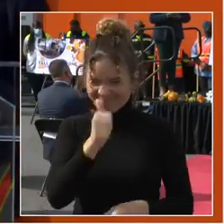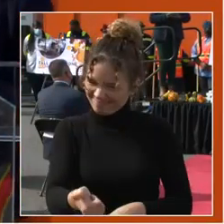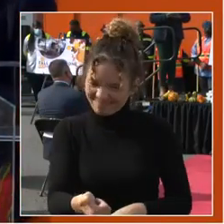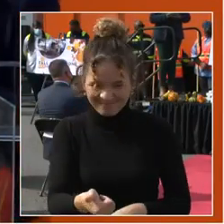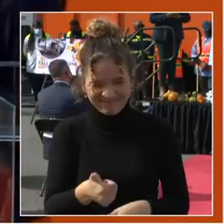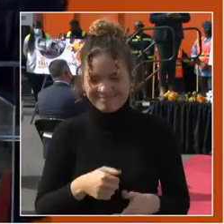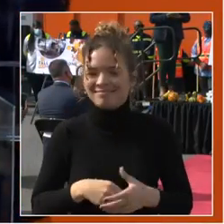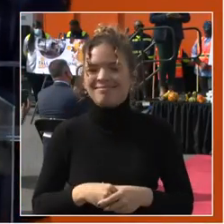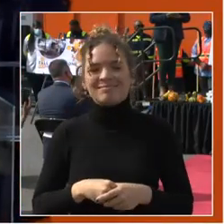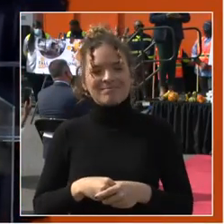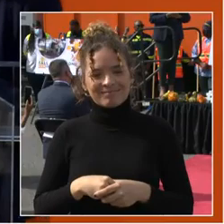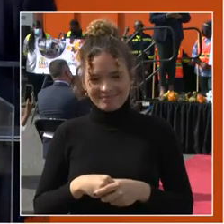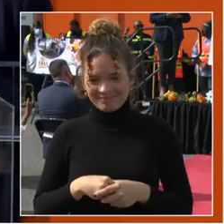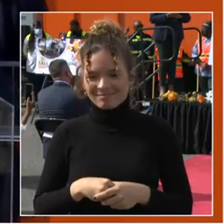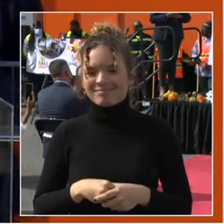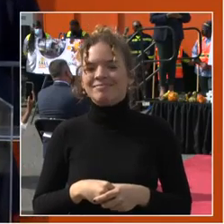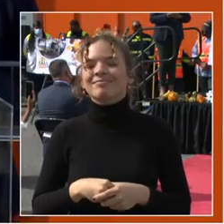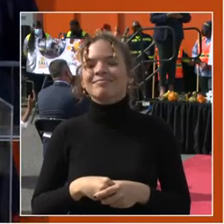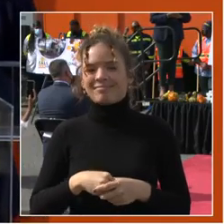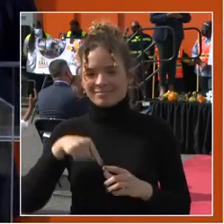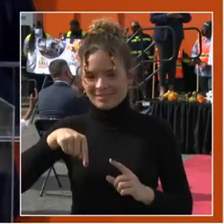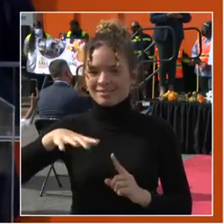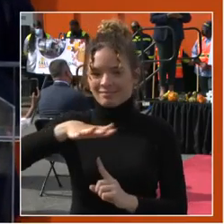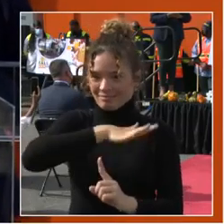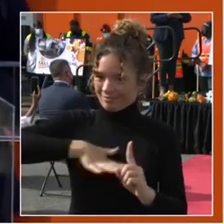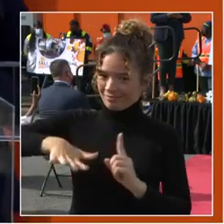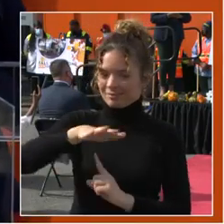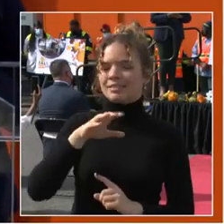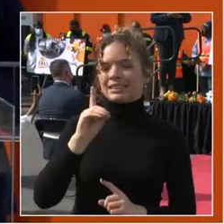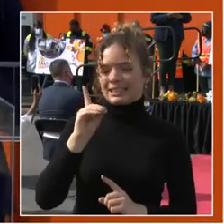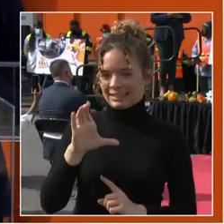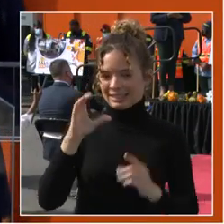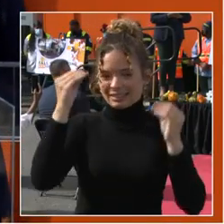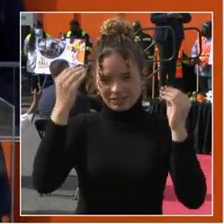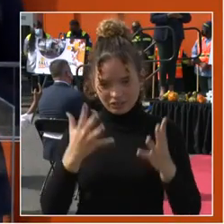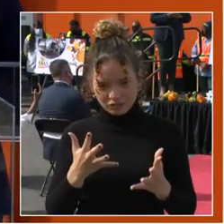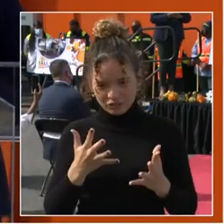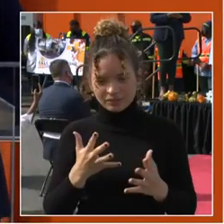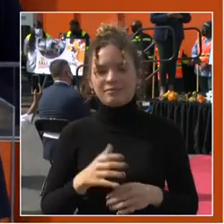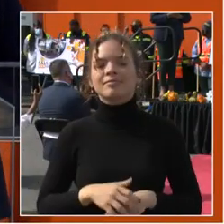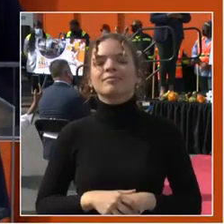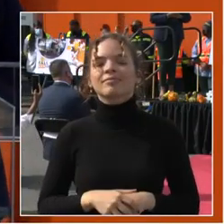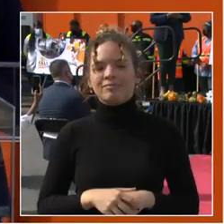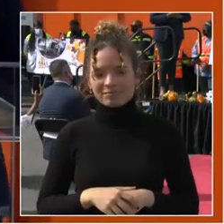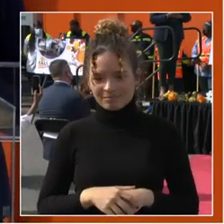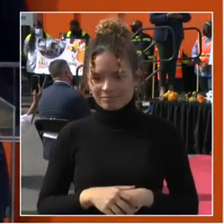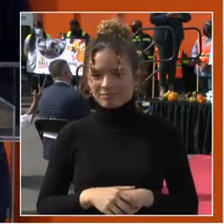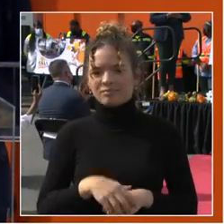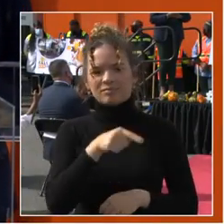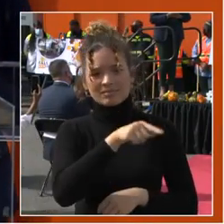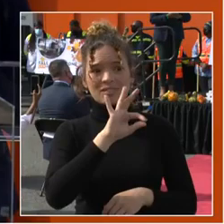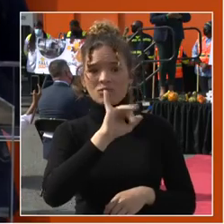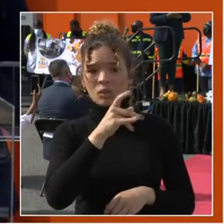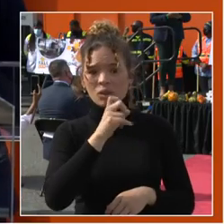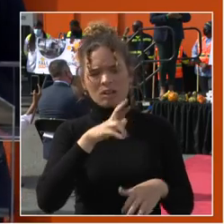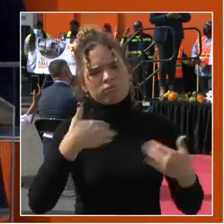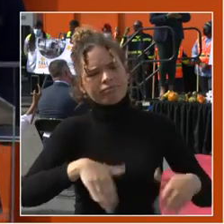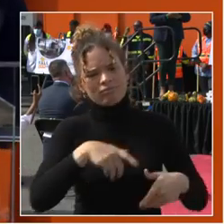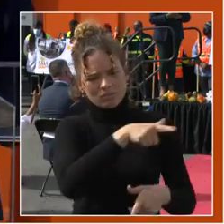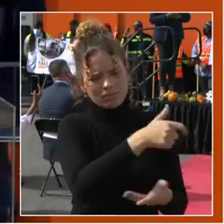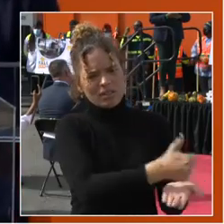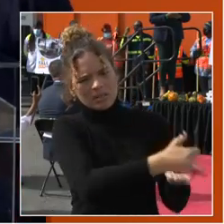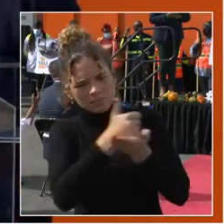this week, and individuals like you really held down teaching and learning throughout the pandemic and today. This is a prestigious